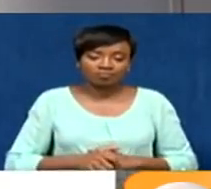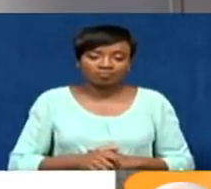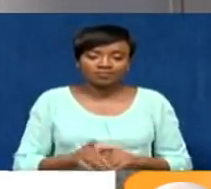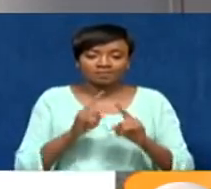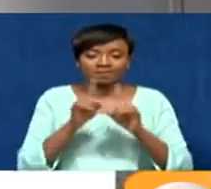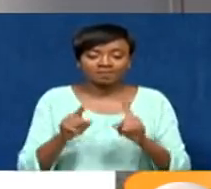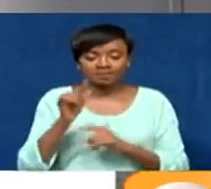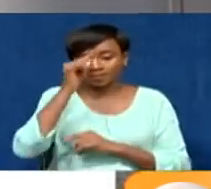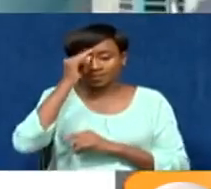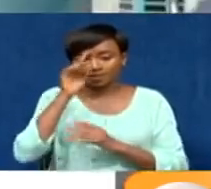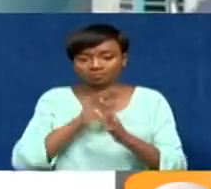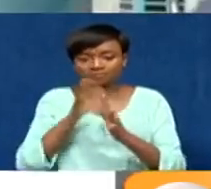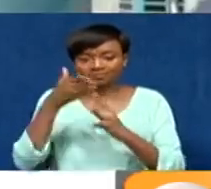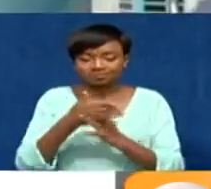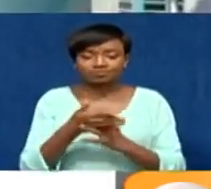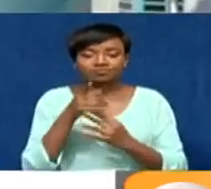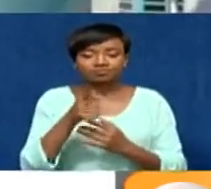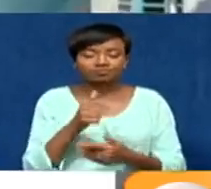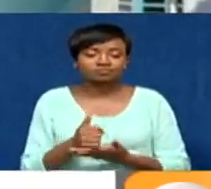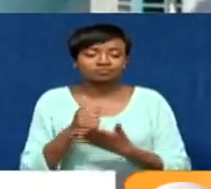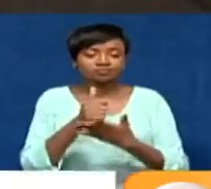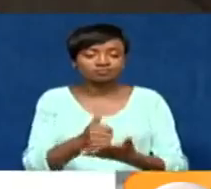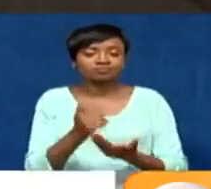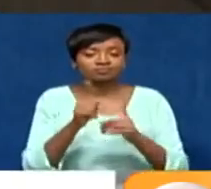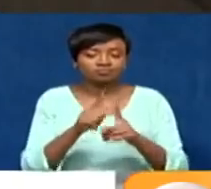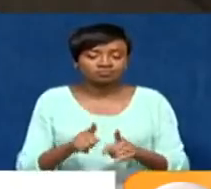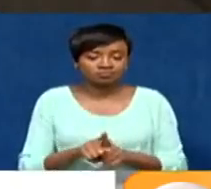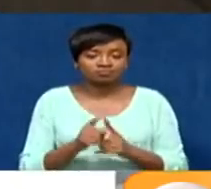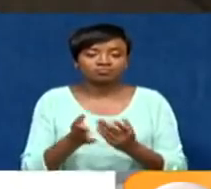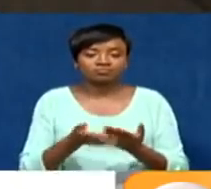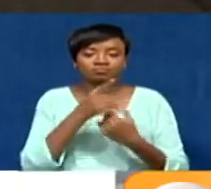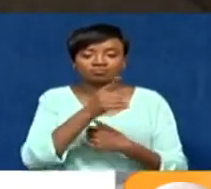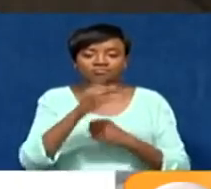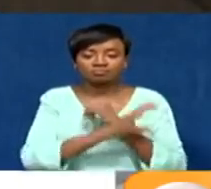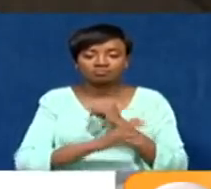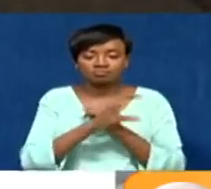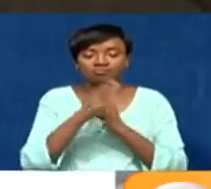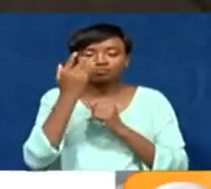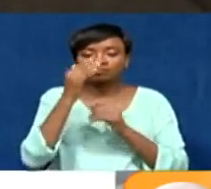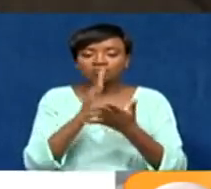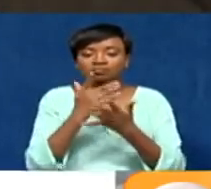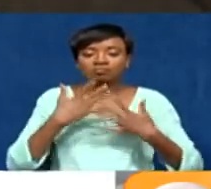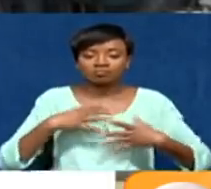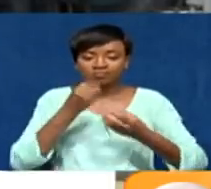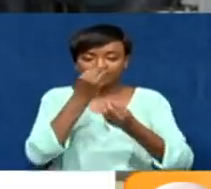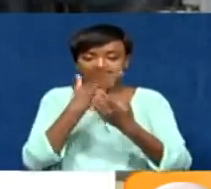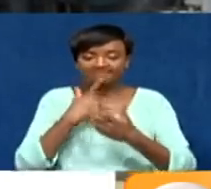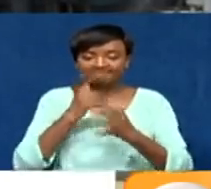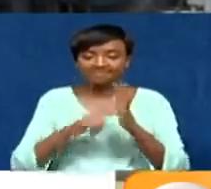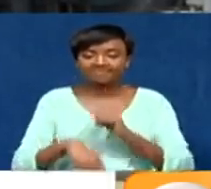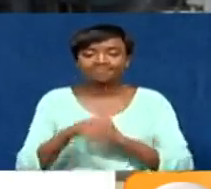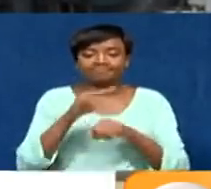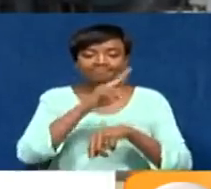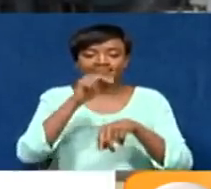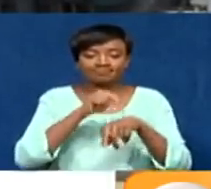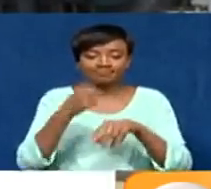The intervention by the government in the current crisis is said to have averted a greater trouble for the country, as some sources claim that the national fuel reserves have